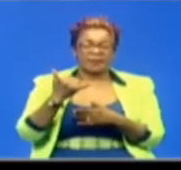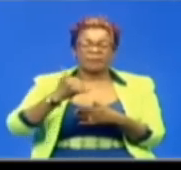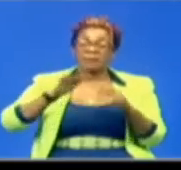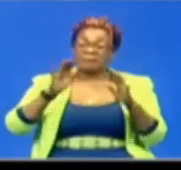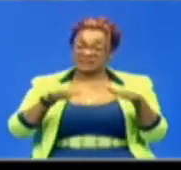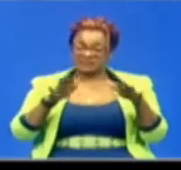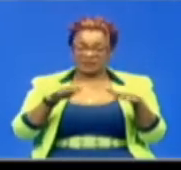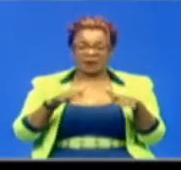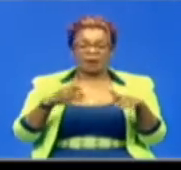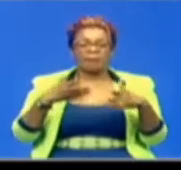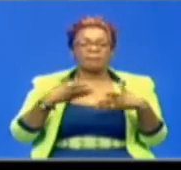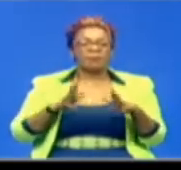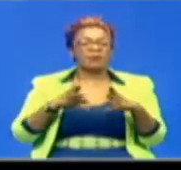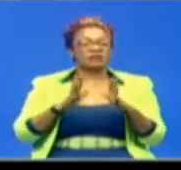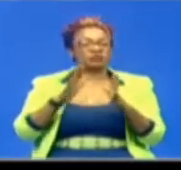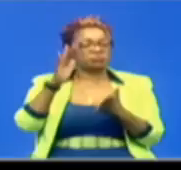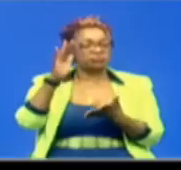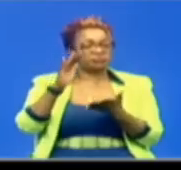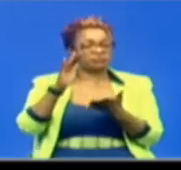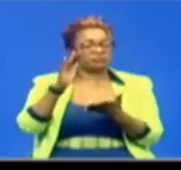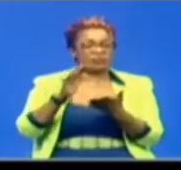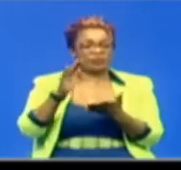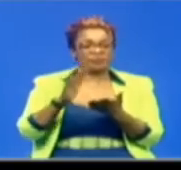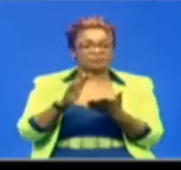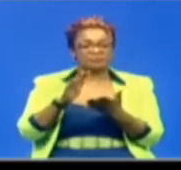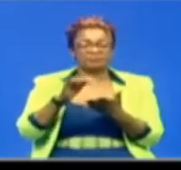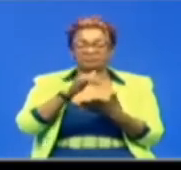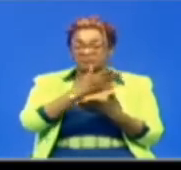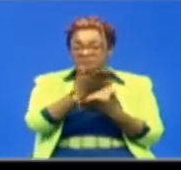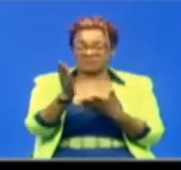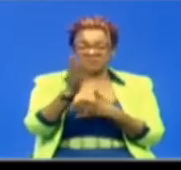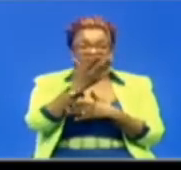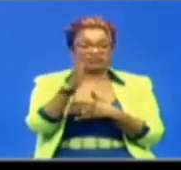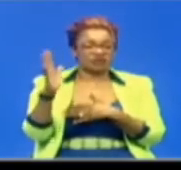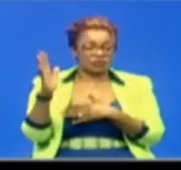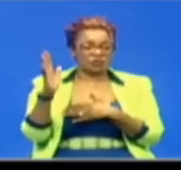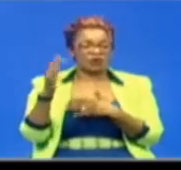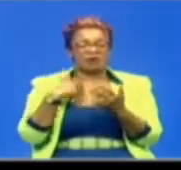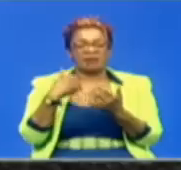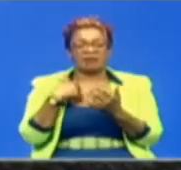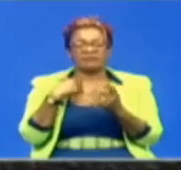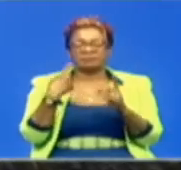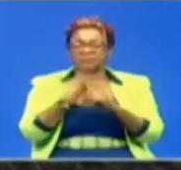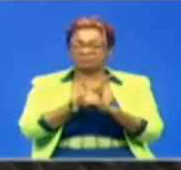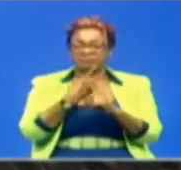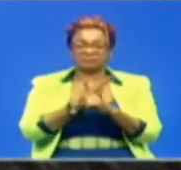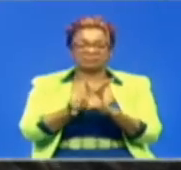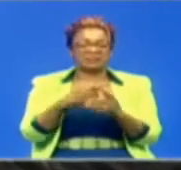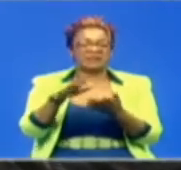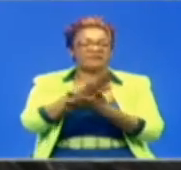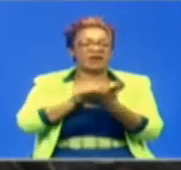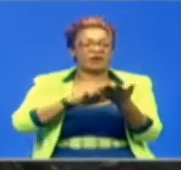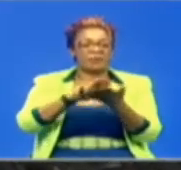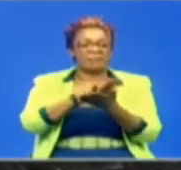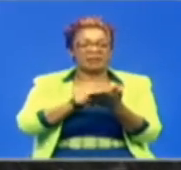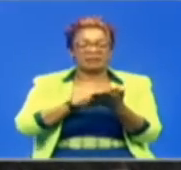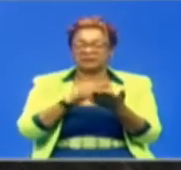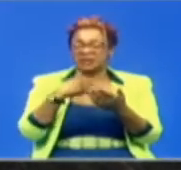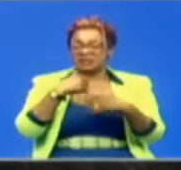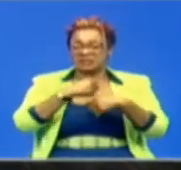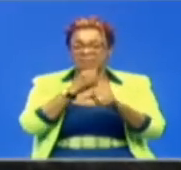is rapidly declining. The concrete jungle that we now live in, coupled with increased pollution of the environment, has led